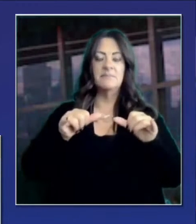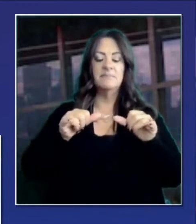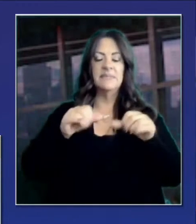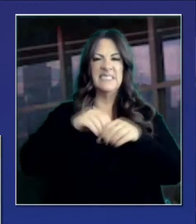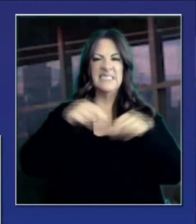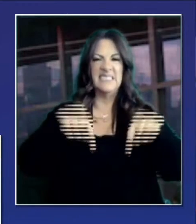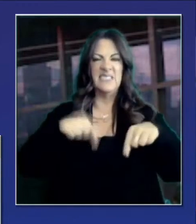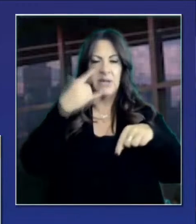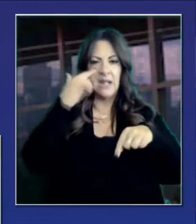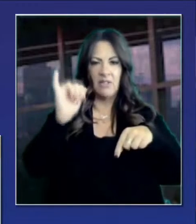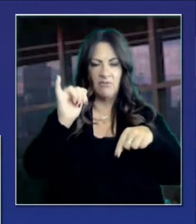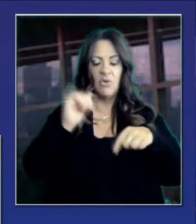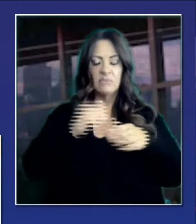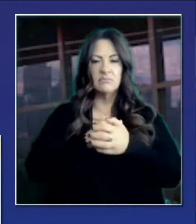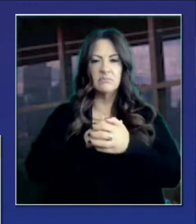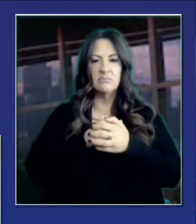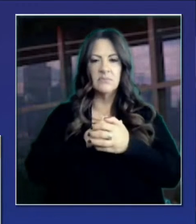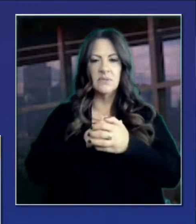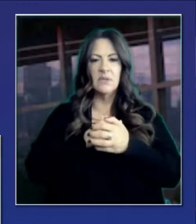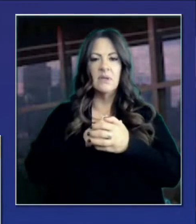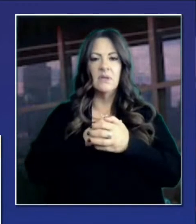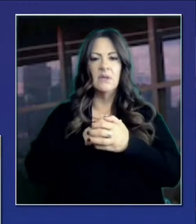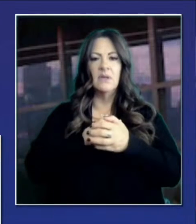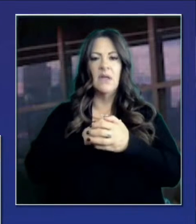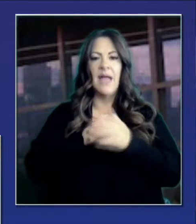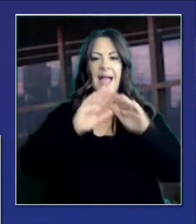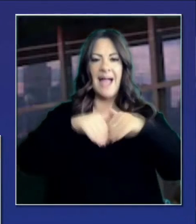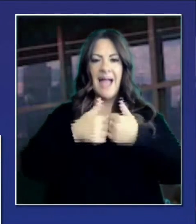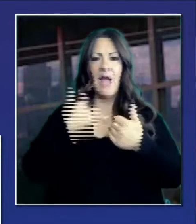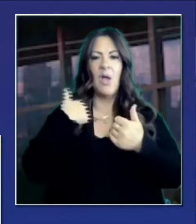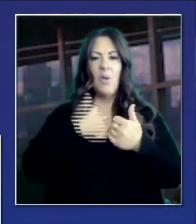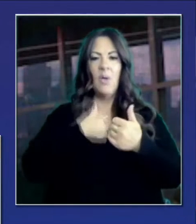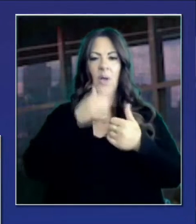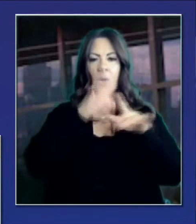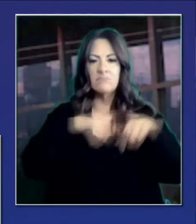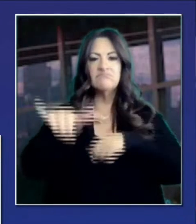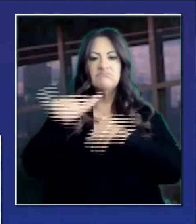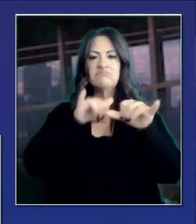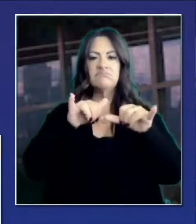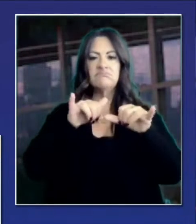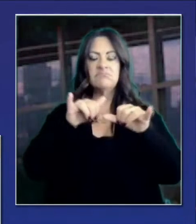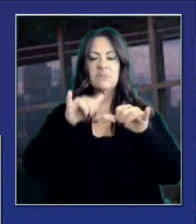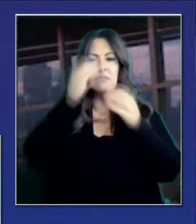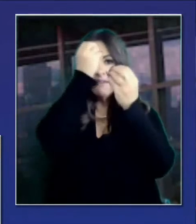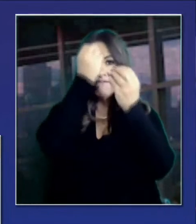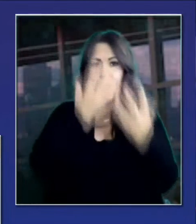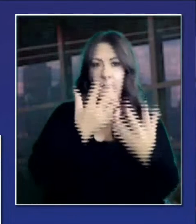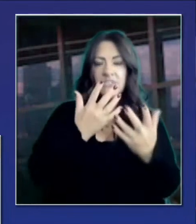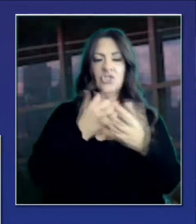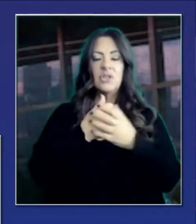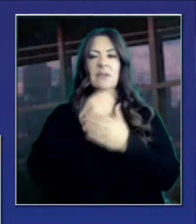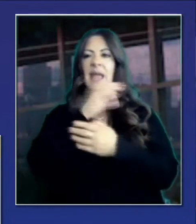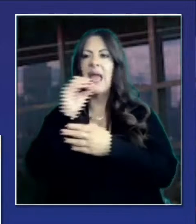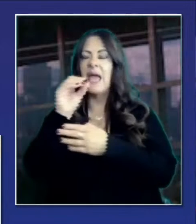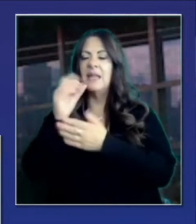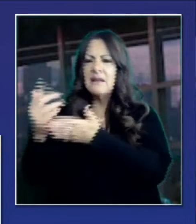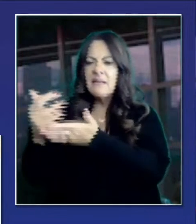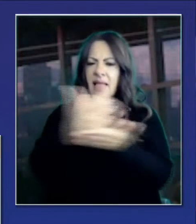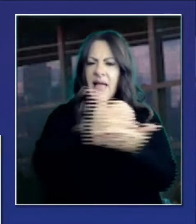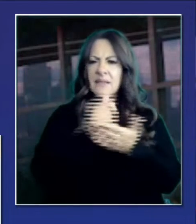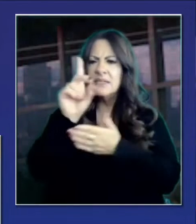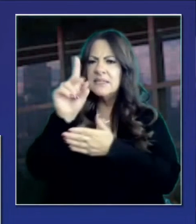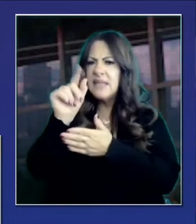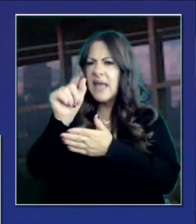we acknowledge it's in its pilot phase. Again, we'll talk more about that in a second. But it's a centralized system to enter vaccines